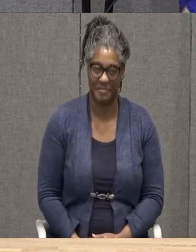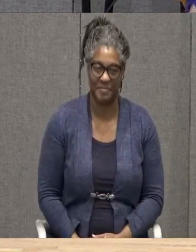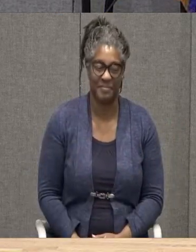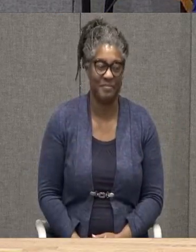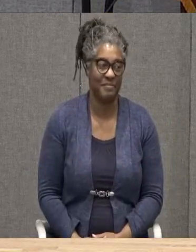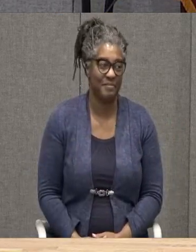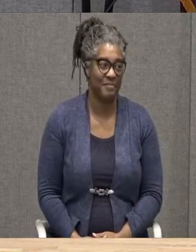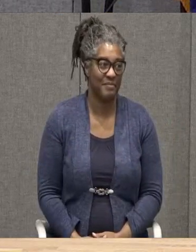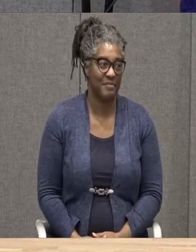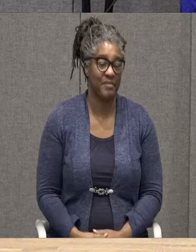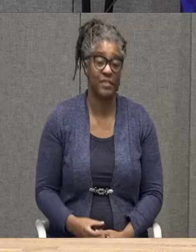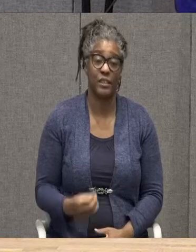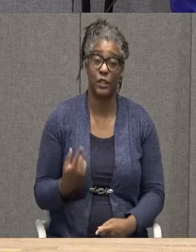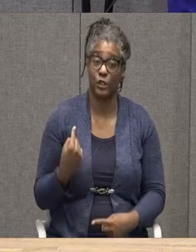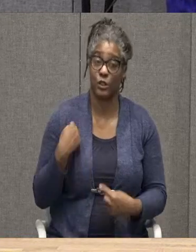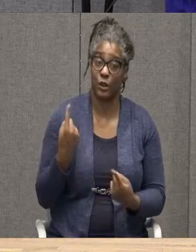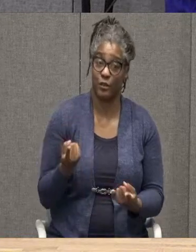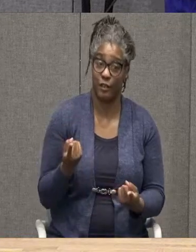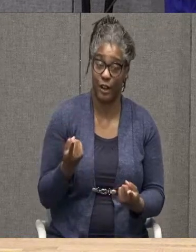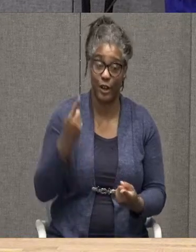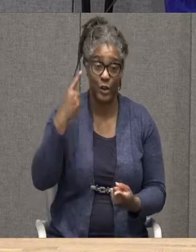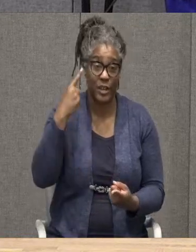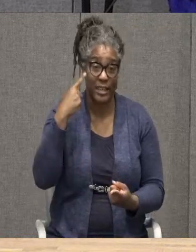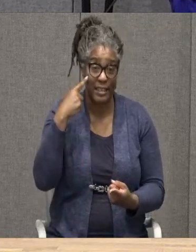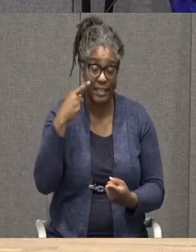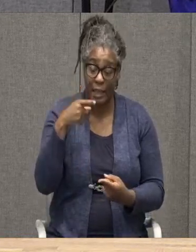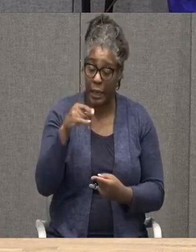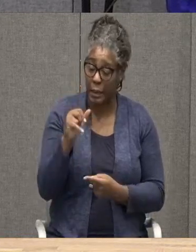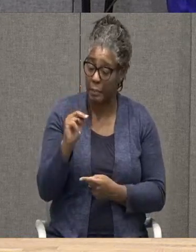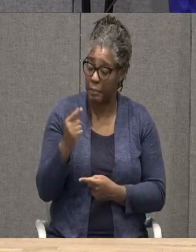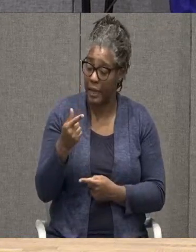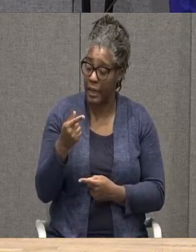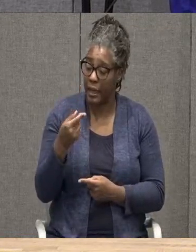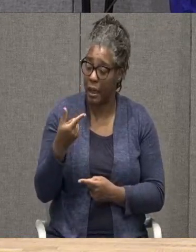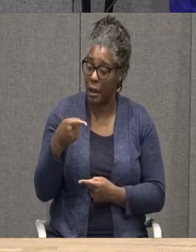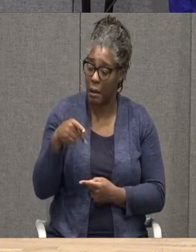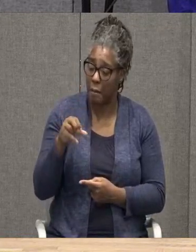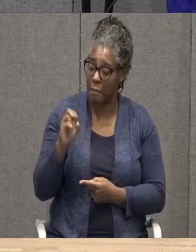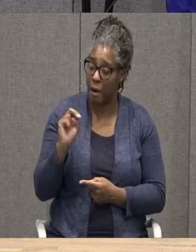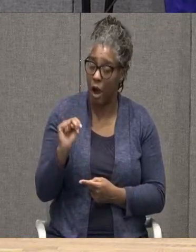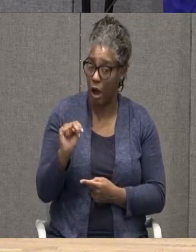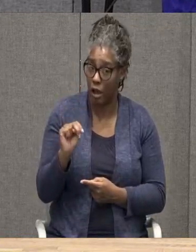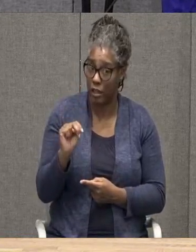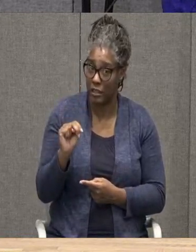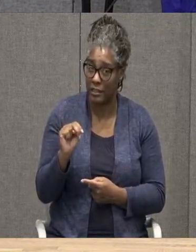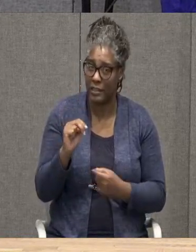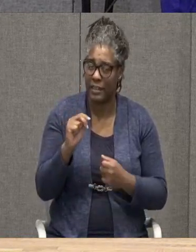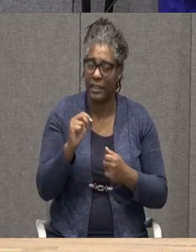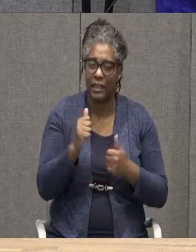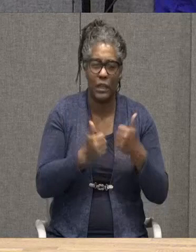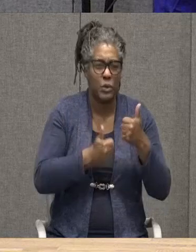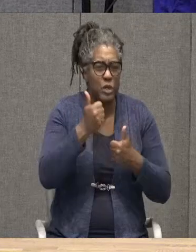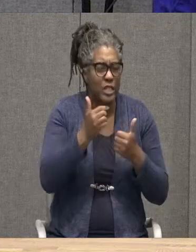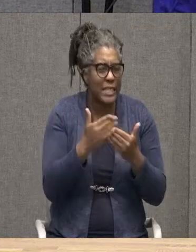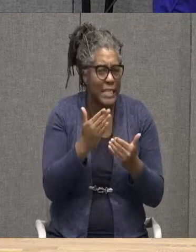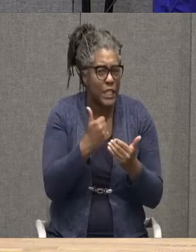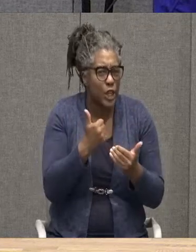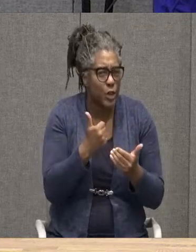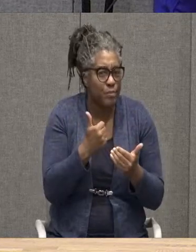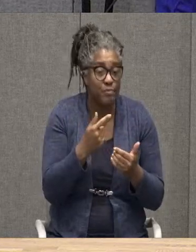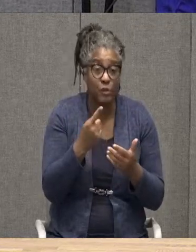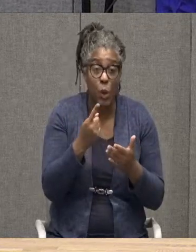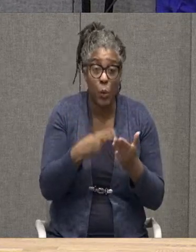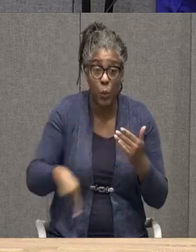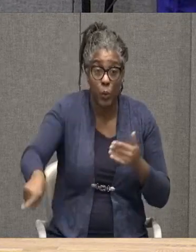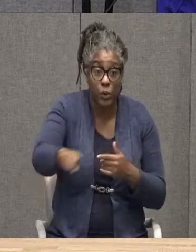so far, do you think the ping pong or the balloon has gone, which one was easier? What do you all think out there?